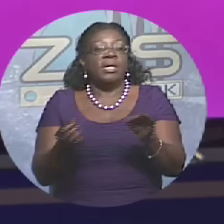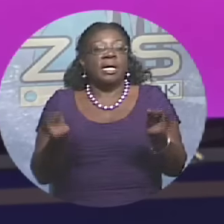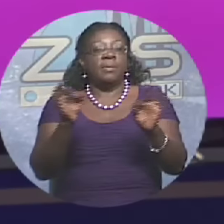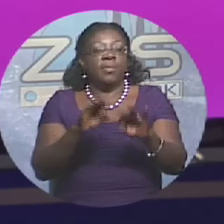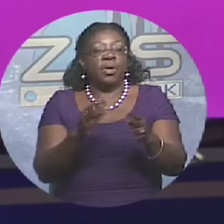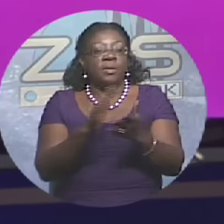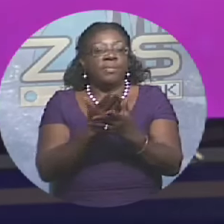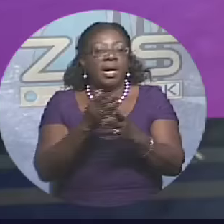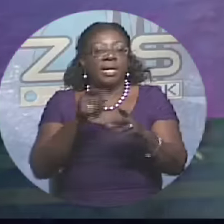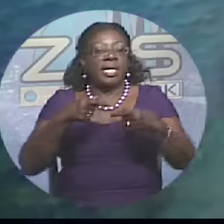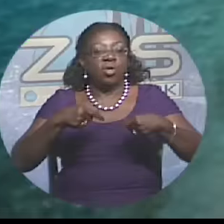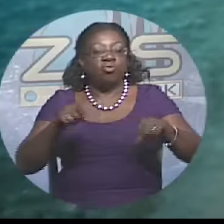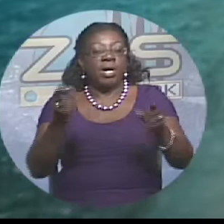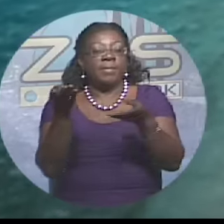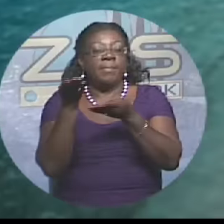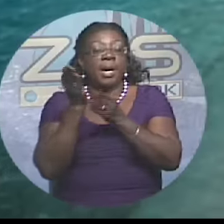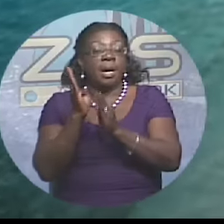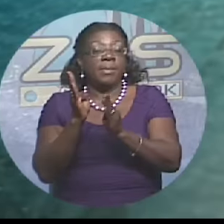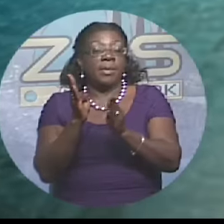Bahama.